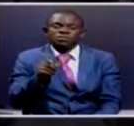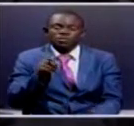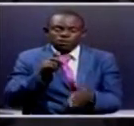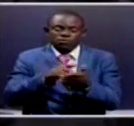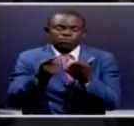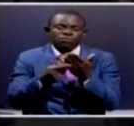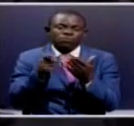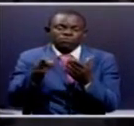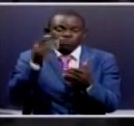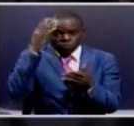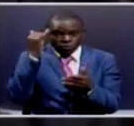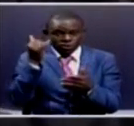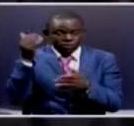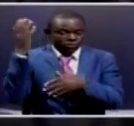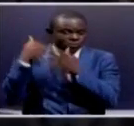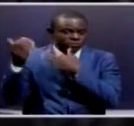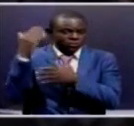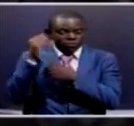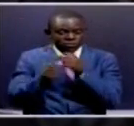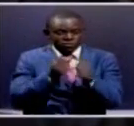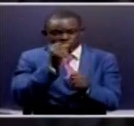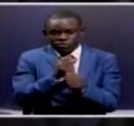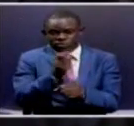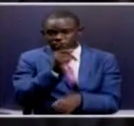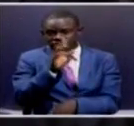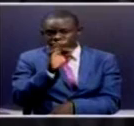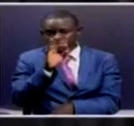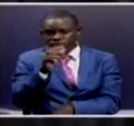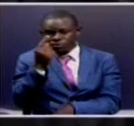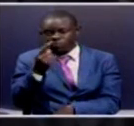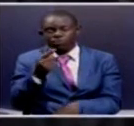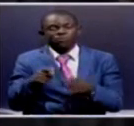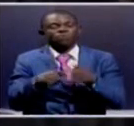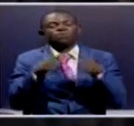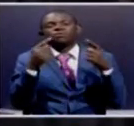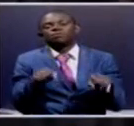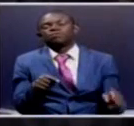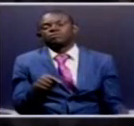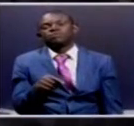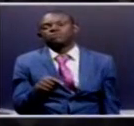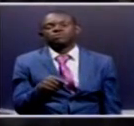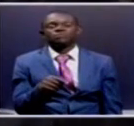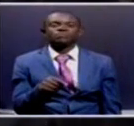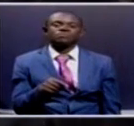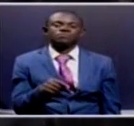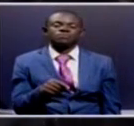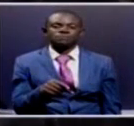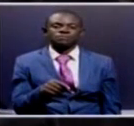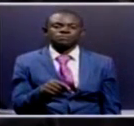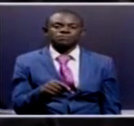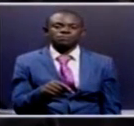1991. When you sat down, the MMD then and UNIP, and arrived